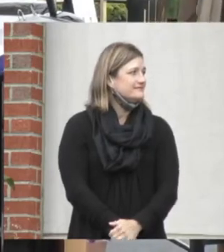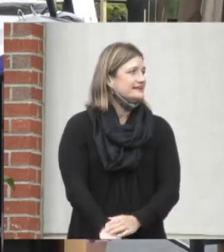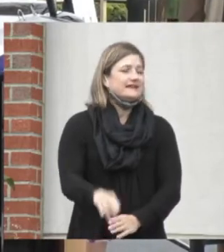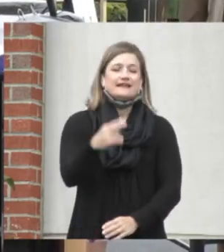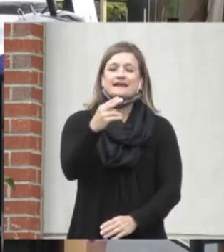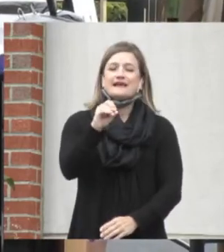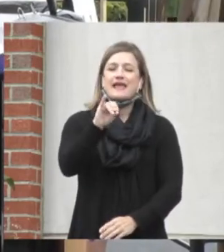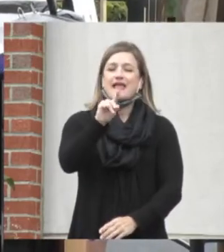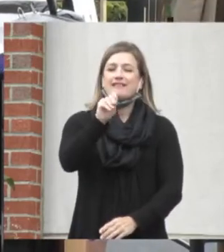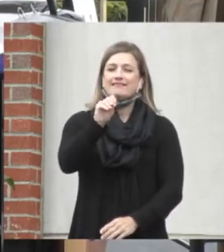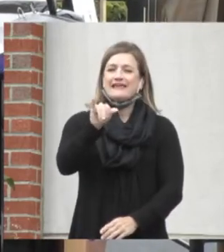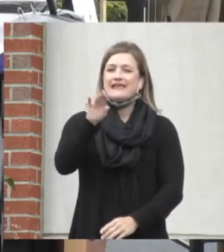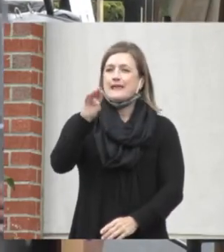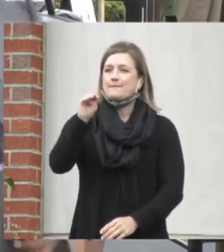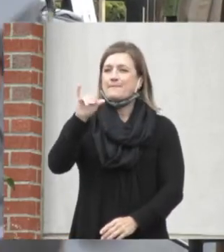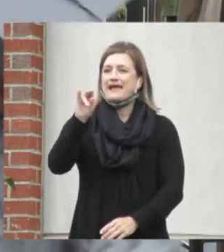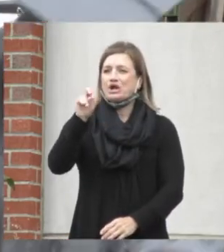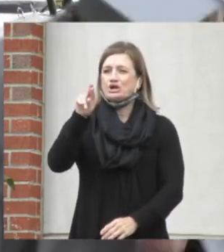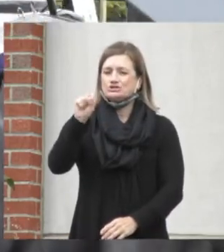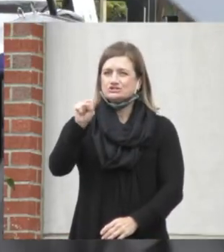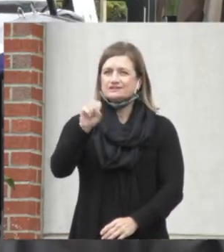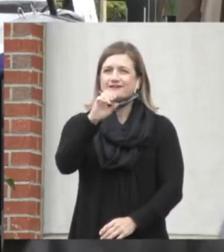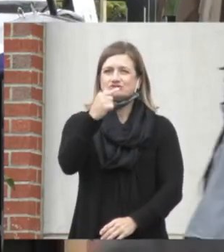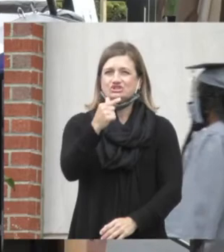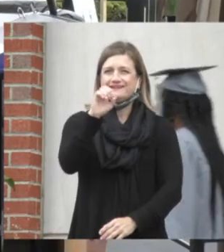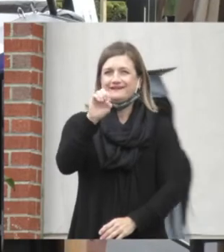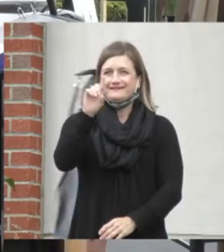Haley Myers, GED.